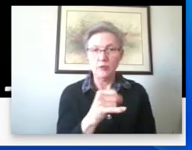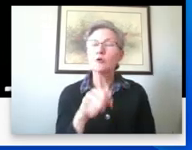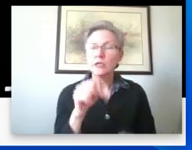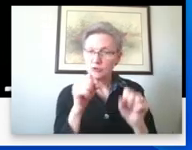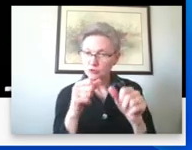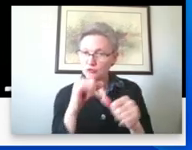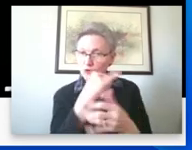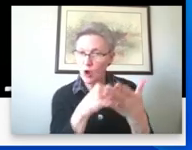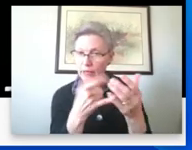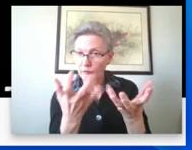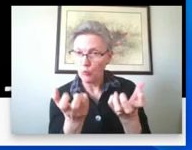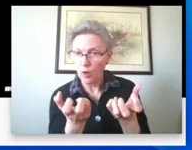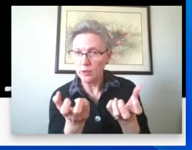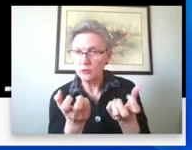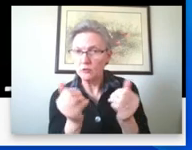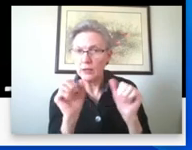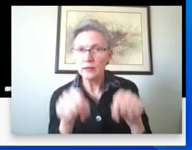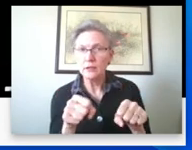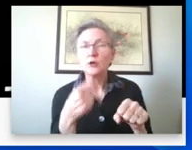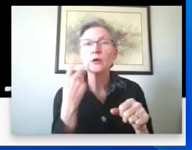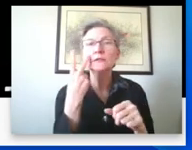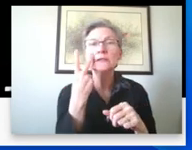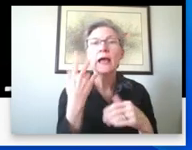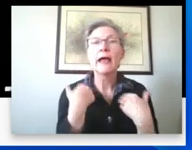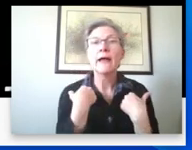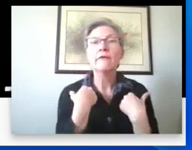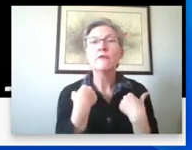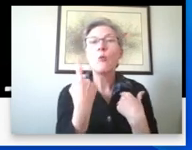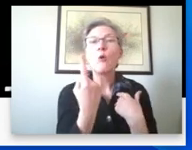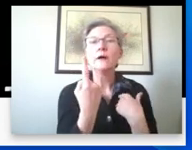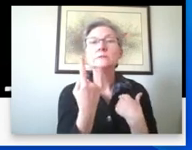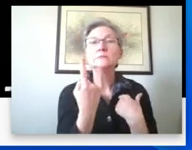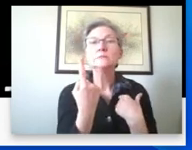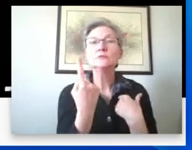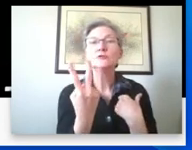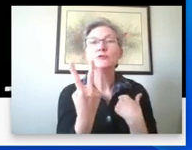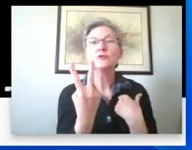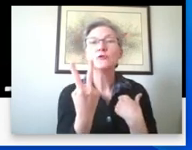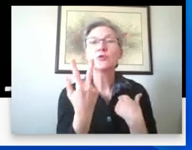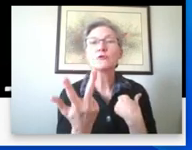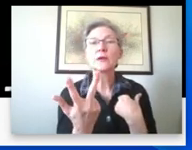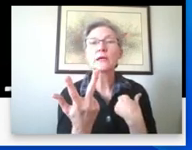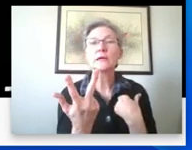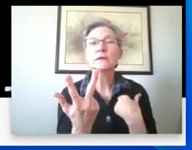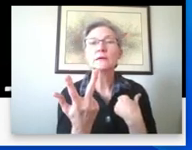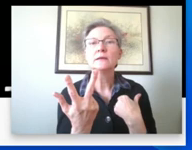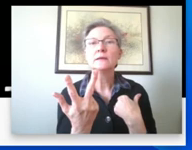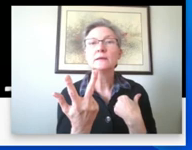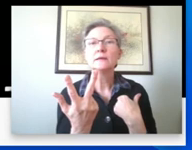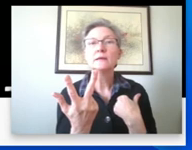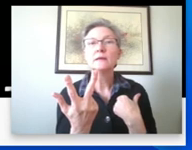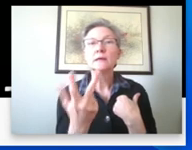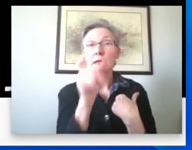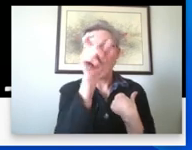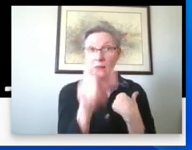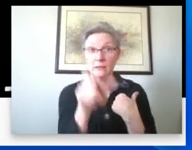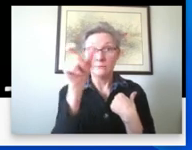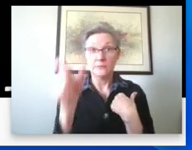do, you can see I have 1, 2, 3